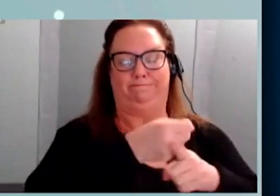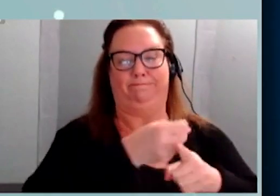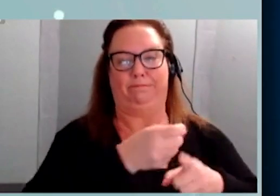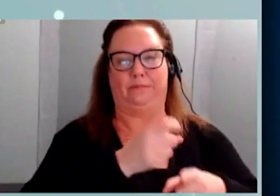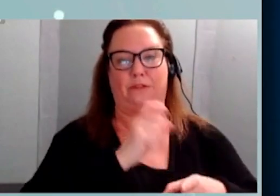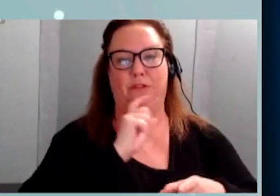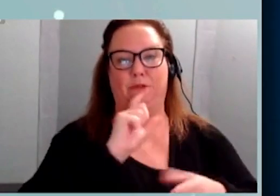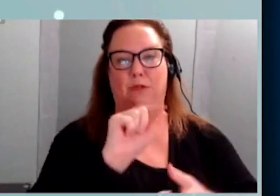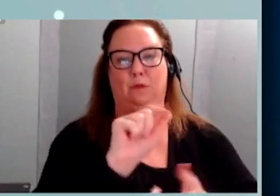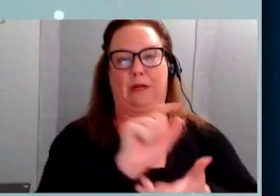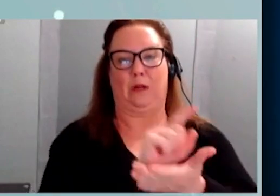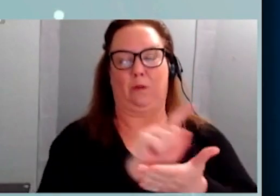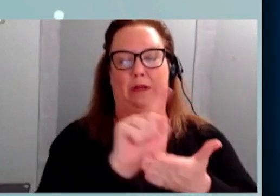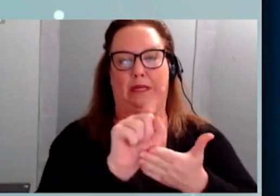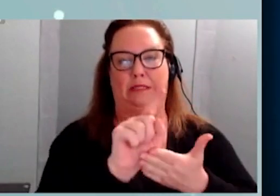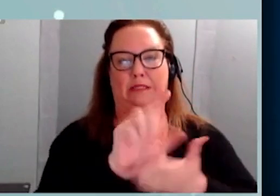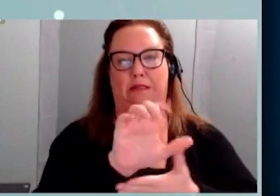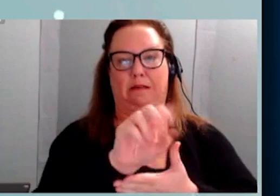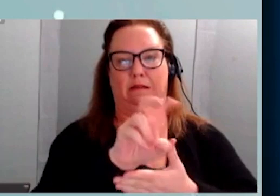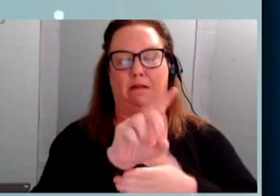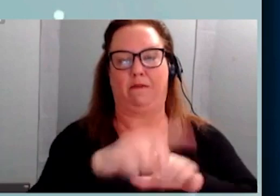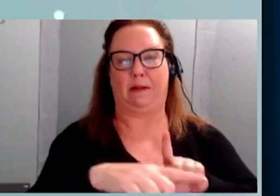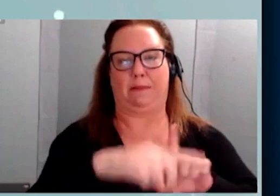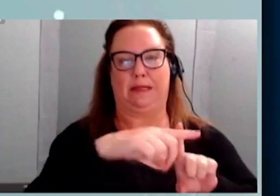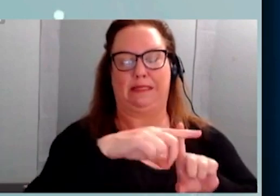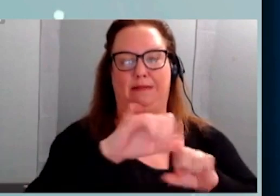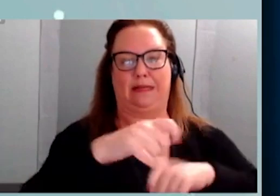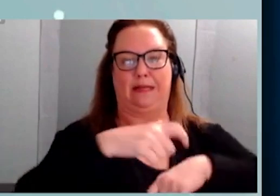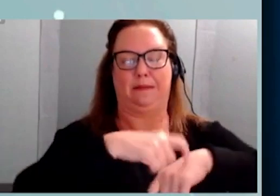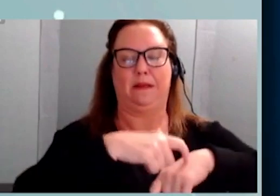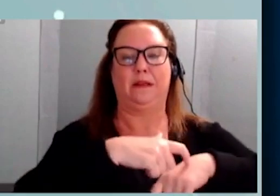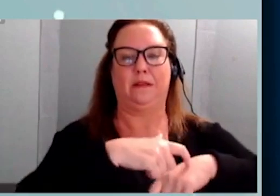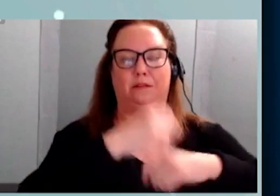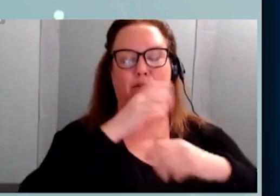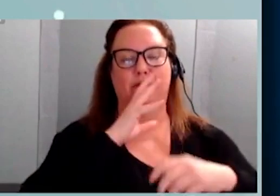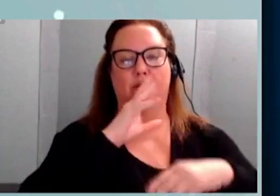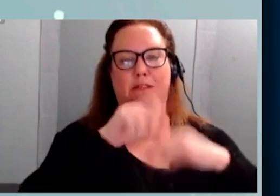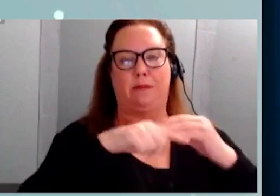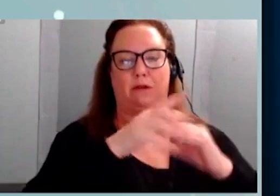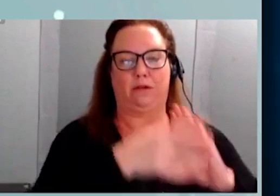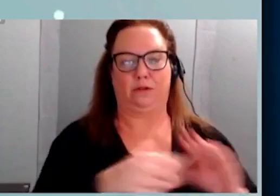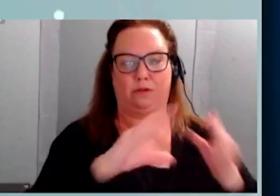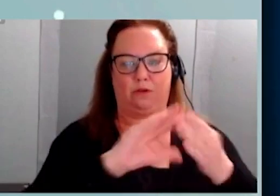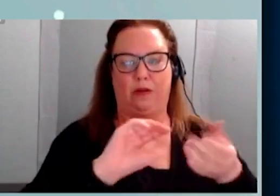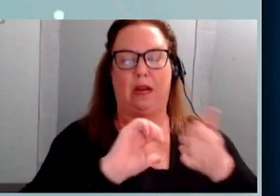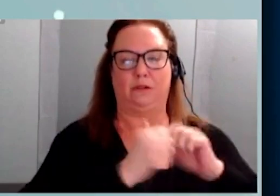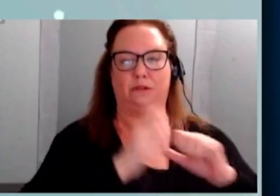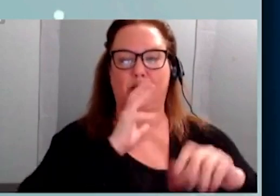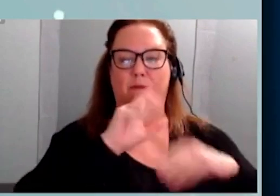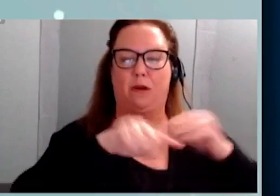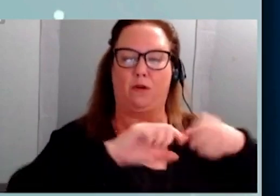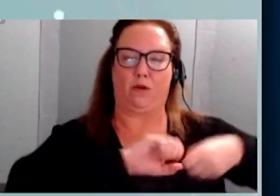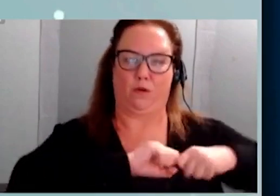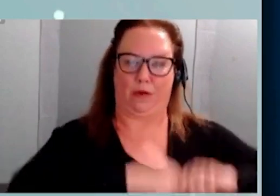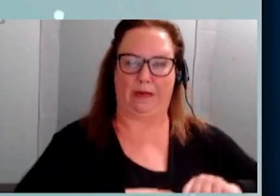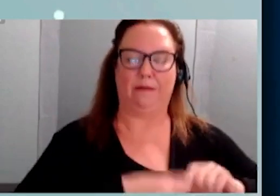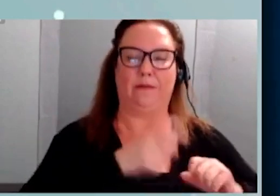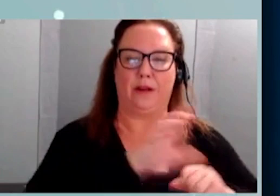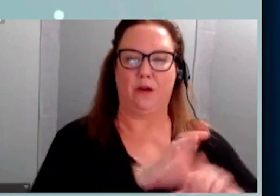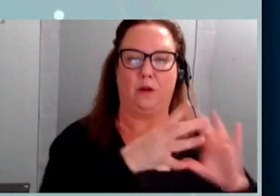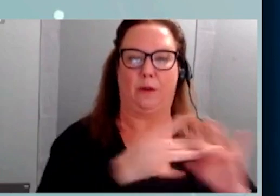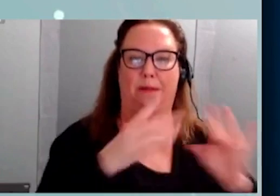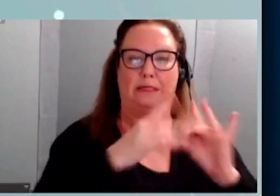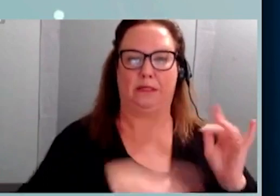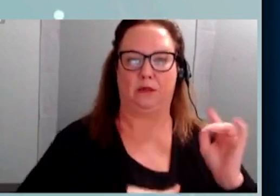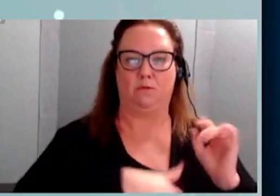along and COVID positive at the time. She shares her story, how she's working through her grief, and of course, her message to pregnant